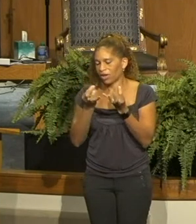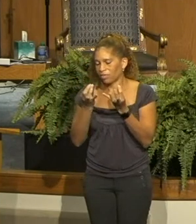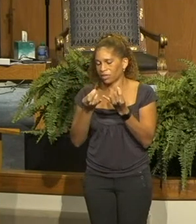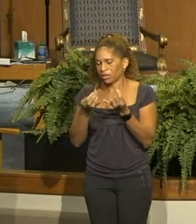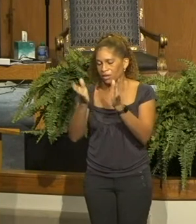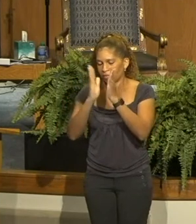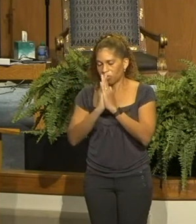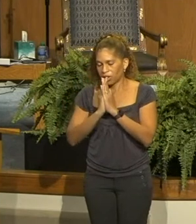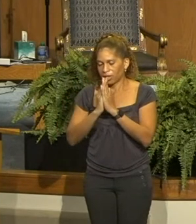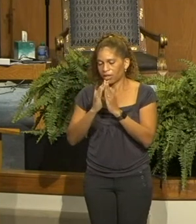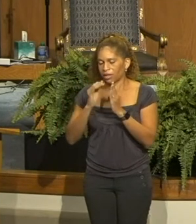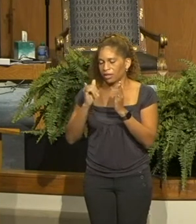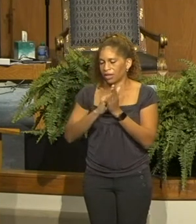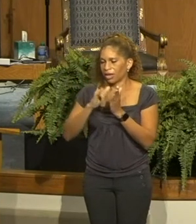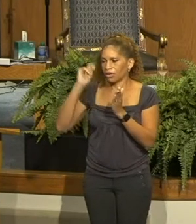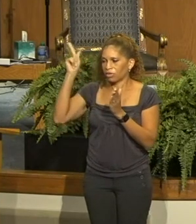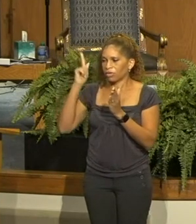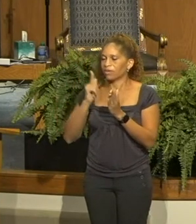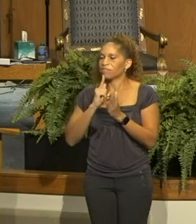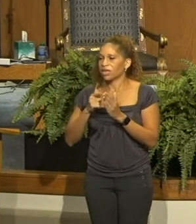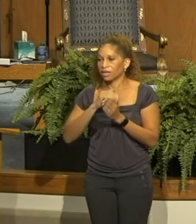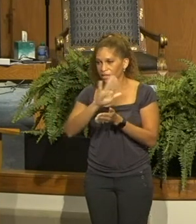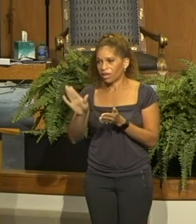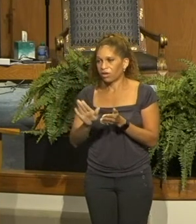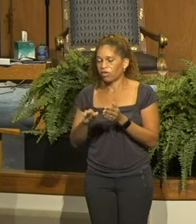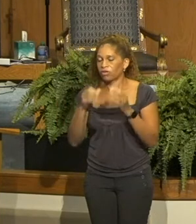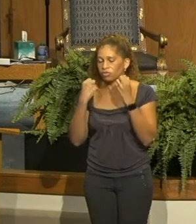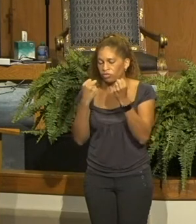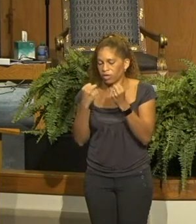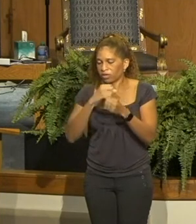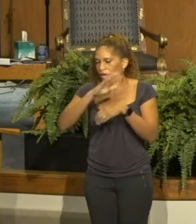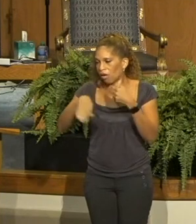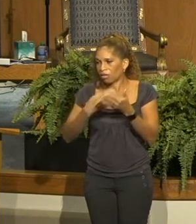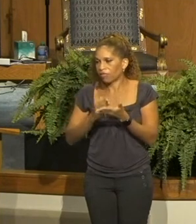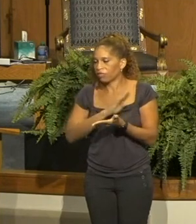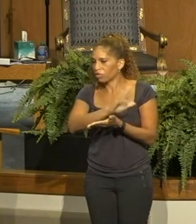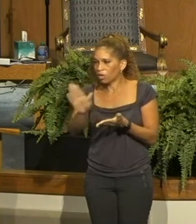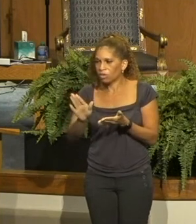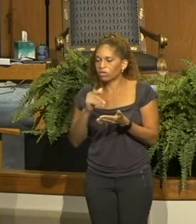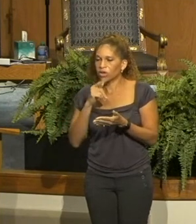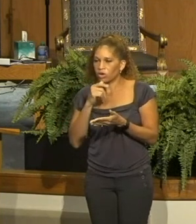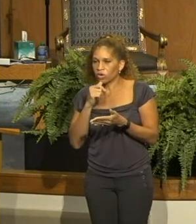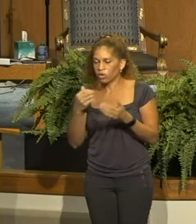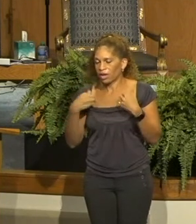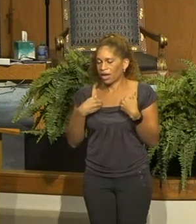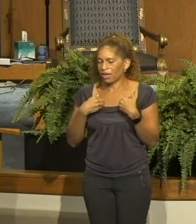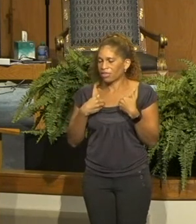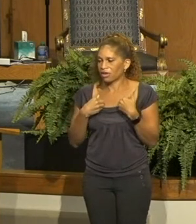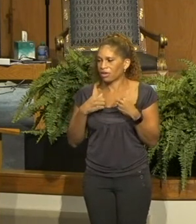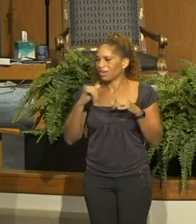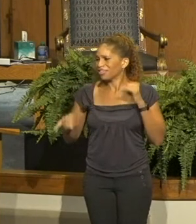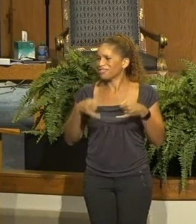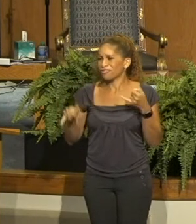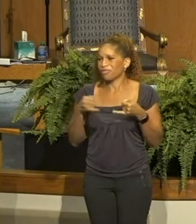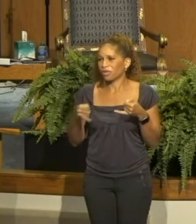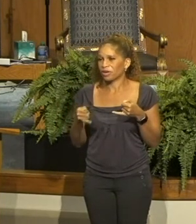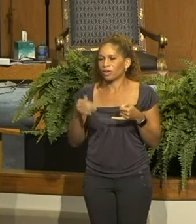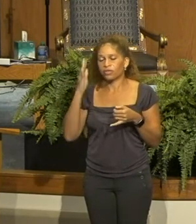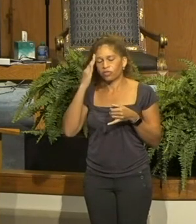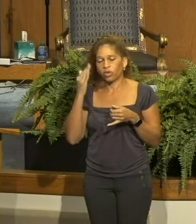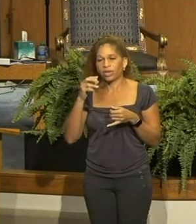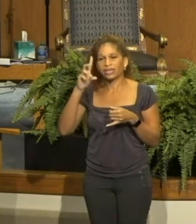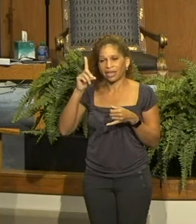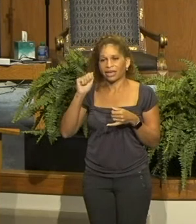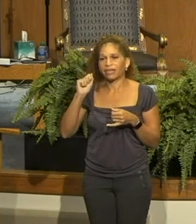her strength. We pray, God, that for all of those who had the great joy and privilege of knowing Brother Dave, that you